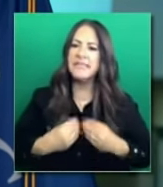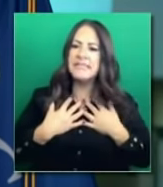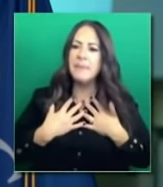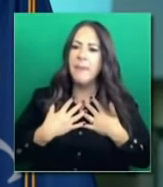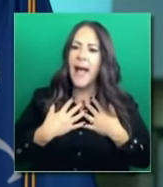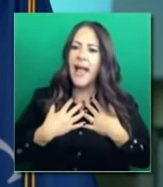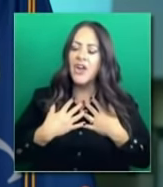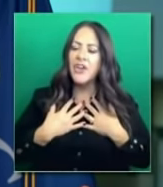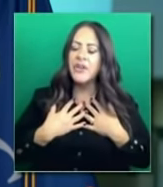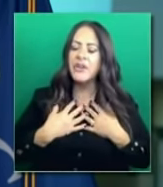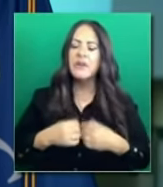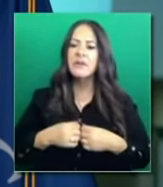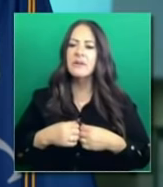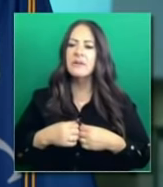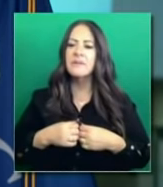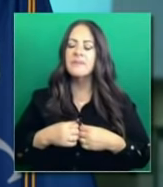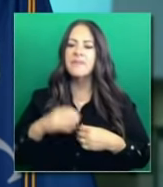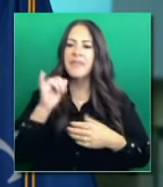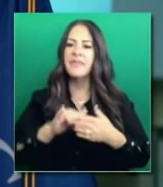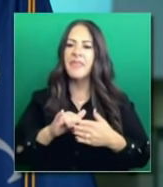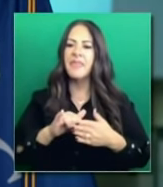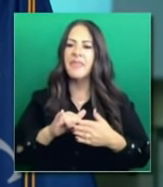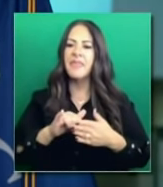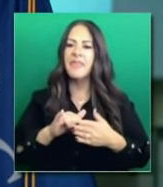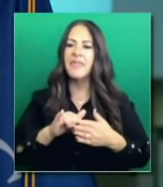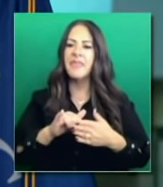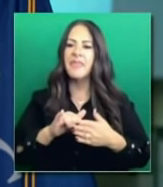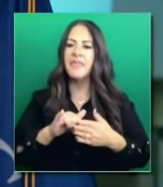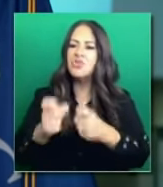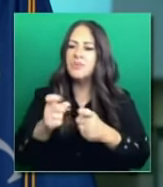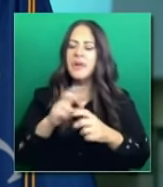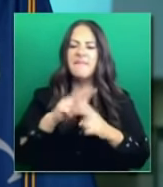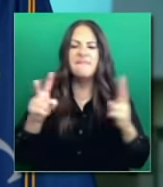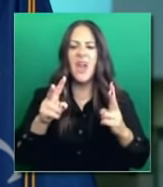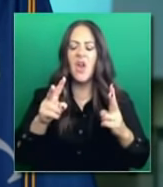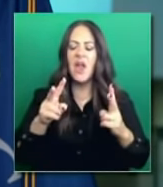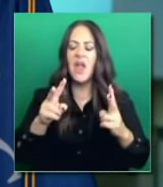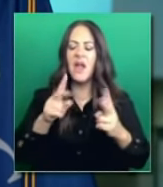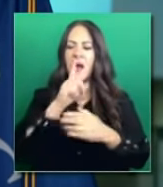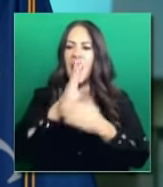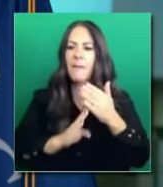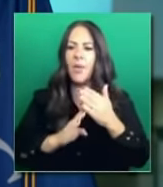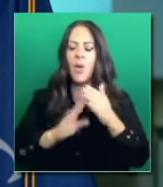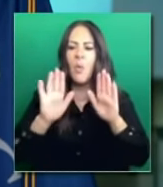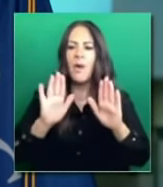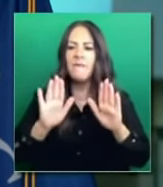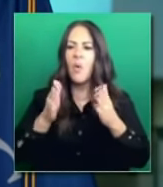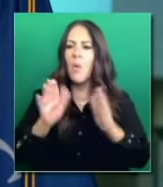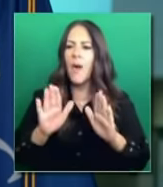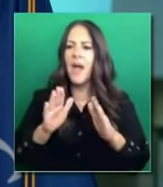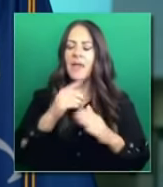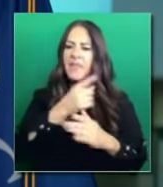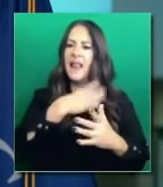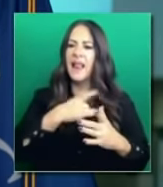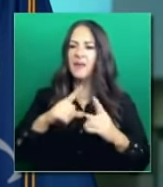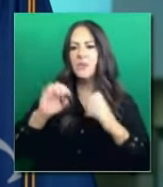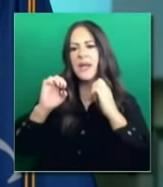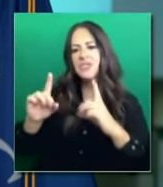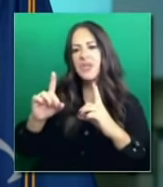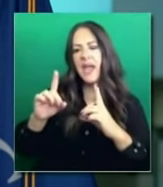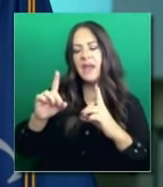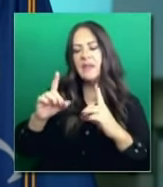led someone to want to contribute in such a profound and dignified way by educating the minds of the next generation.